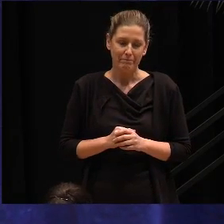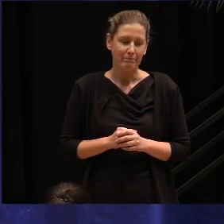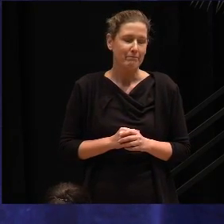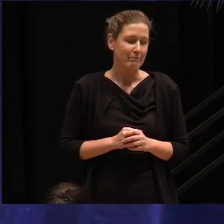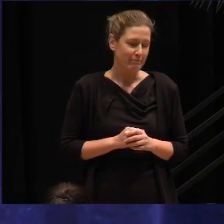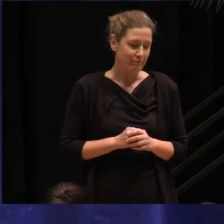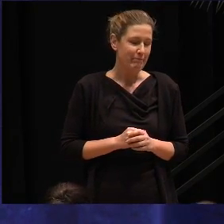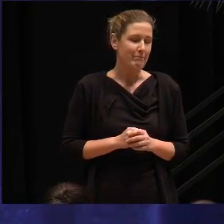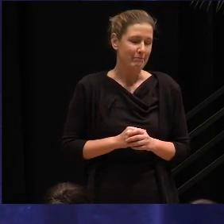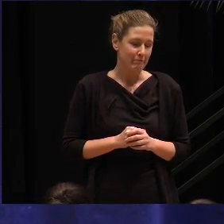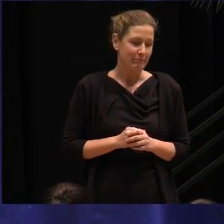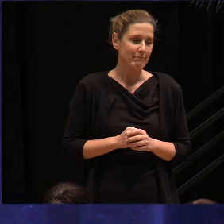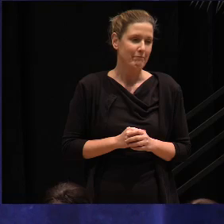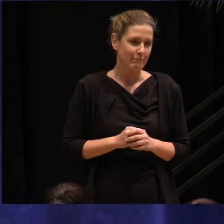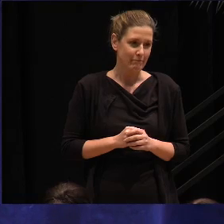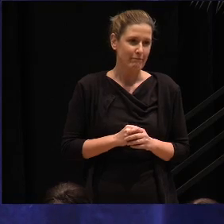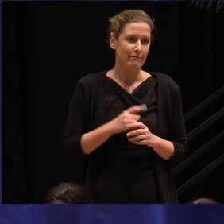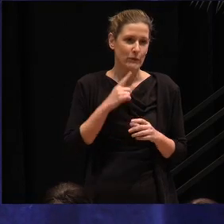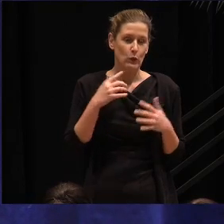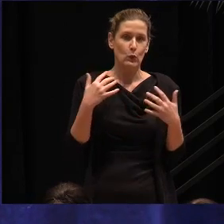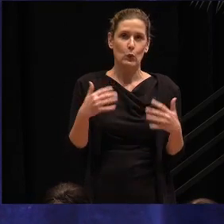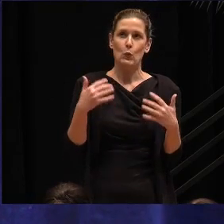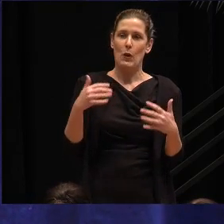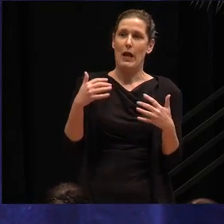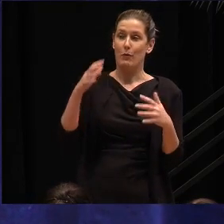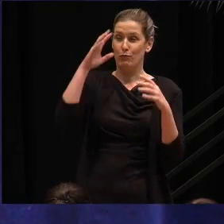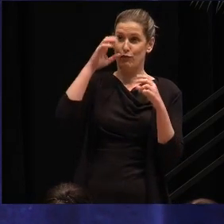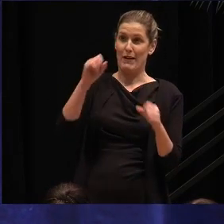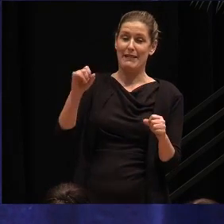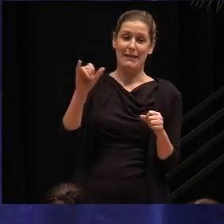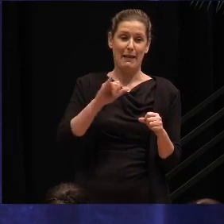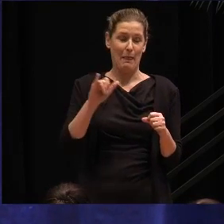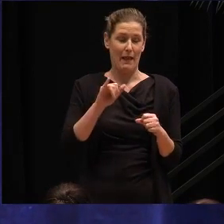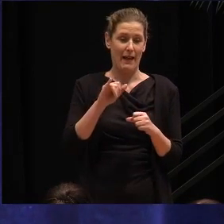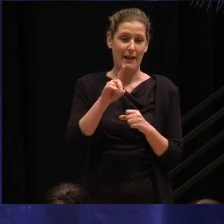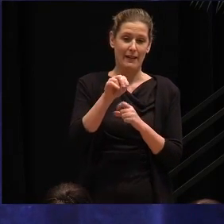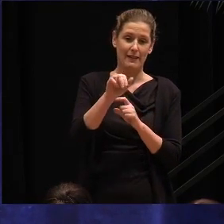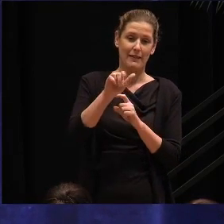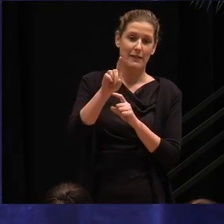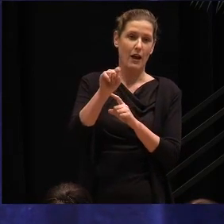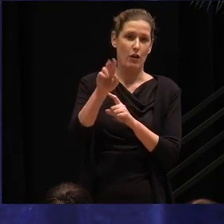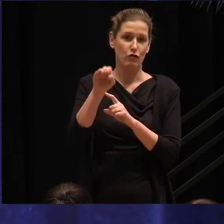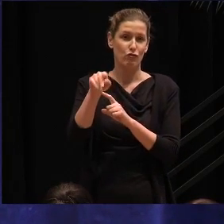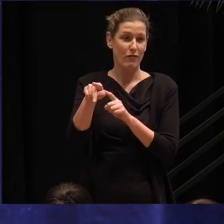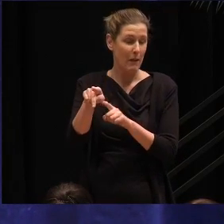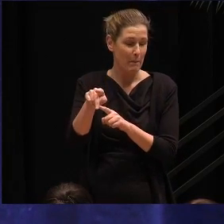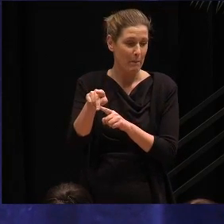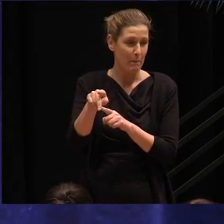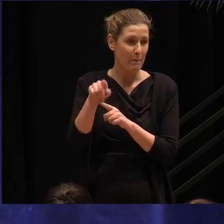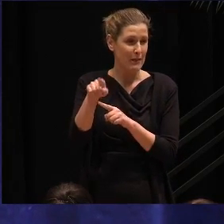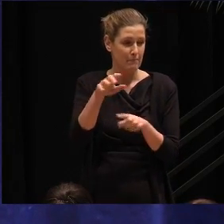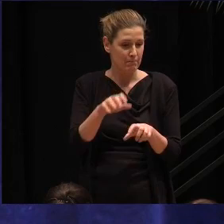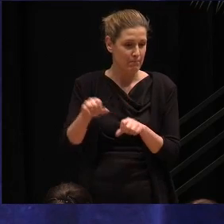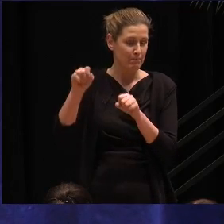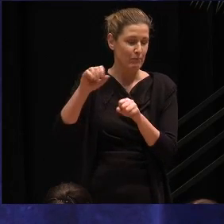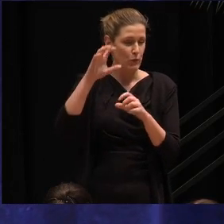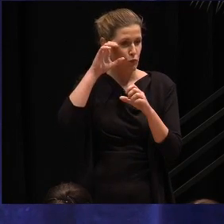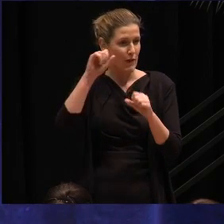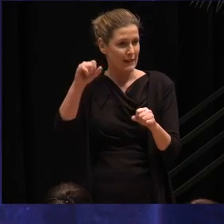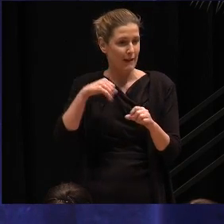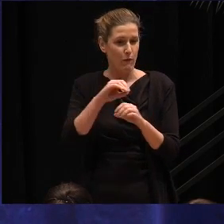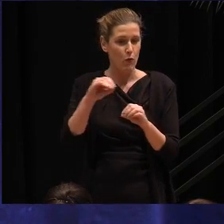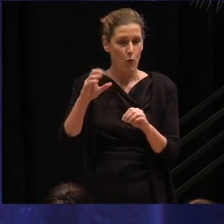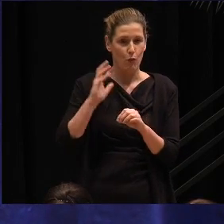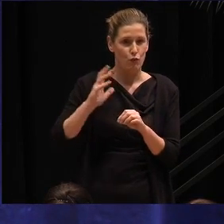to say there's never been a president like Donald Trump. He took office with no previous military or